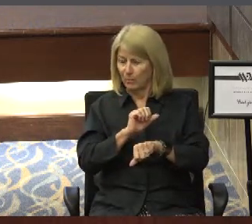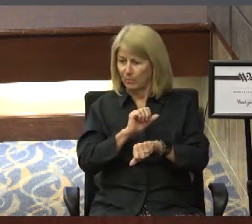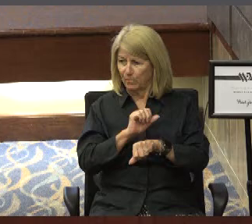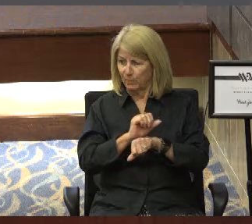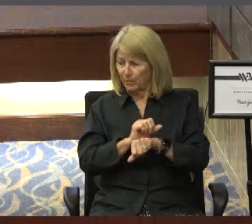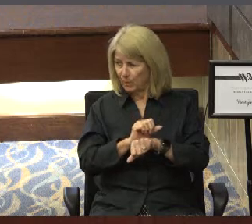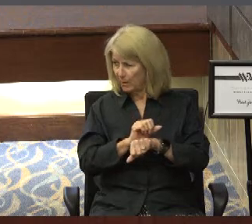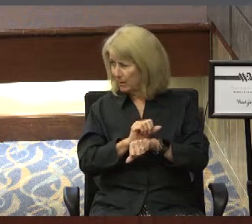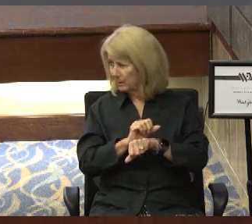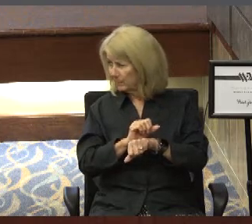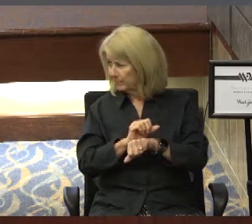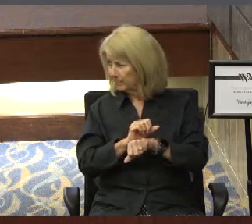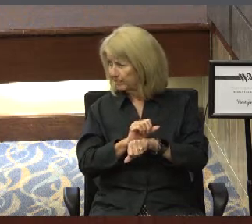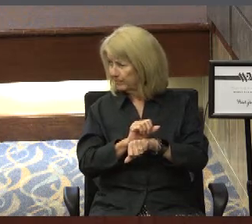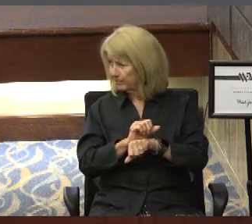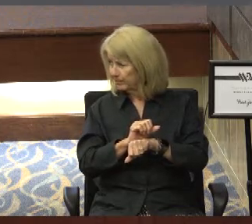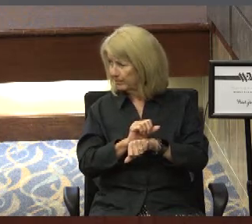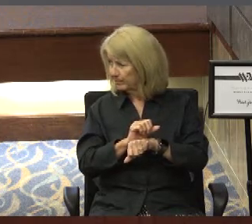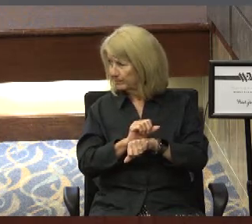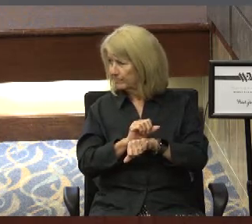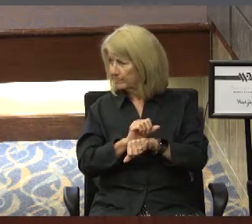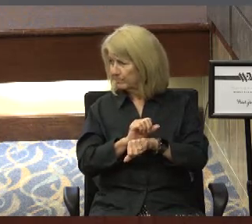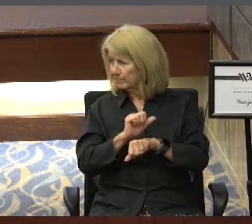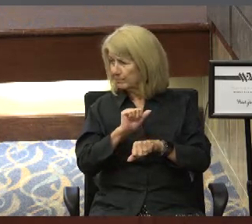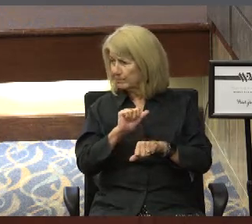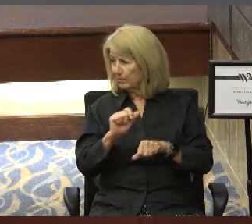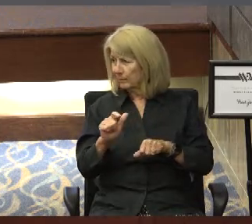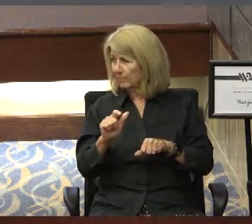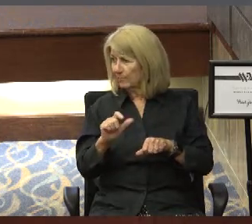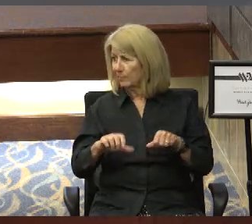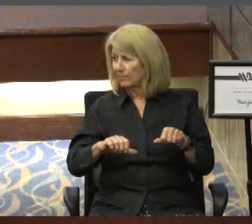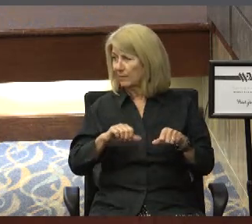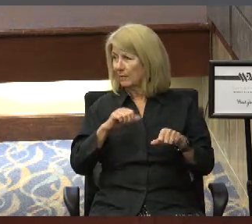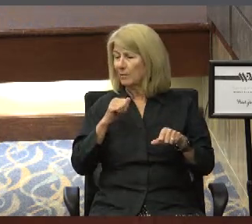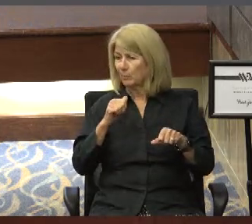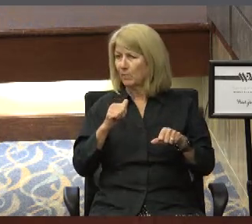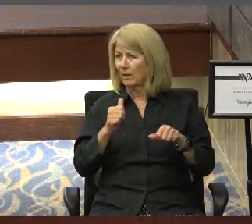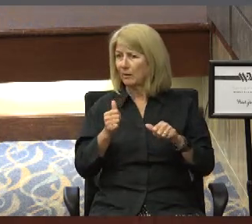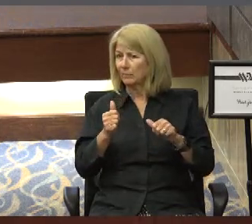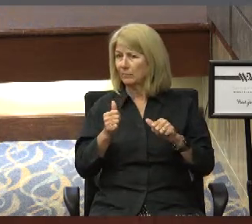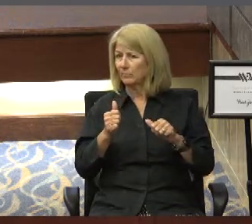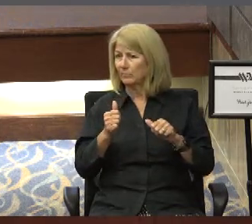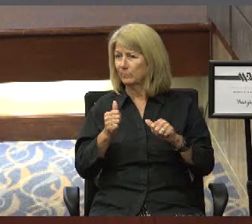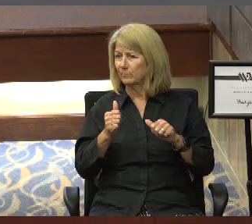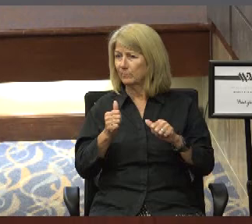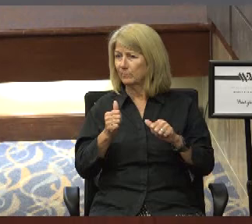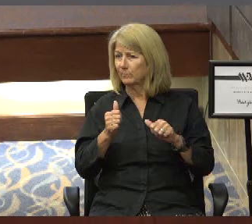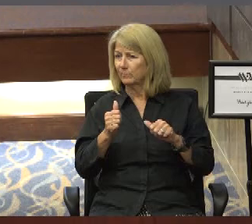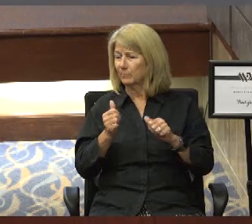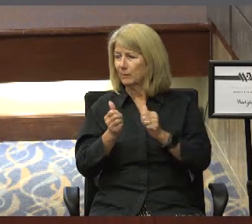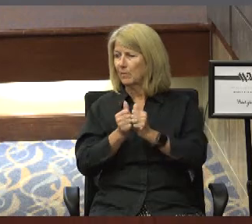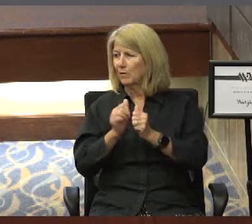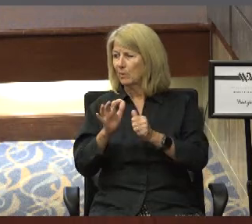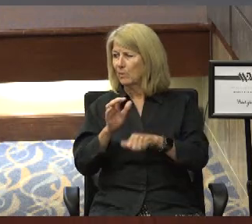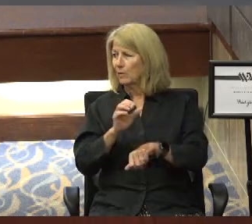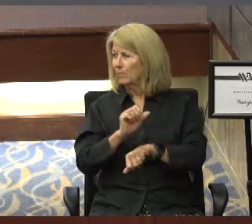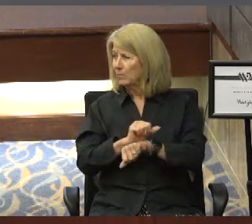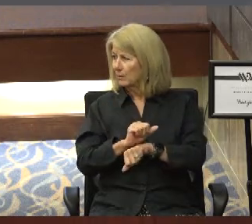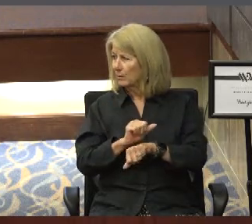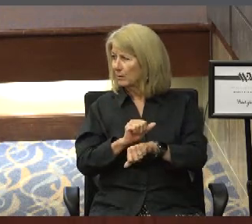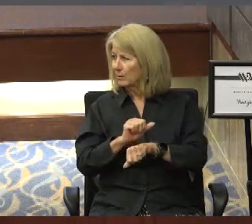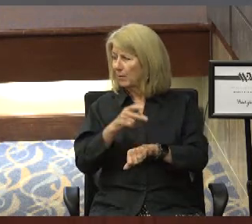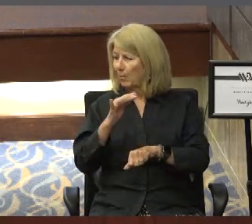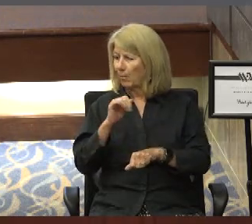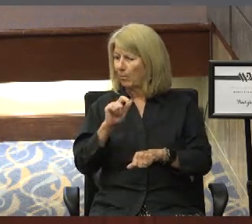what that's gonna look like. But I'll wait for my comments on the catalyst stuff until you have a chance to talk, Paris. But